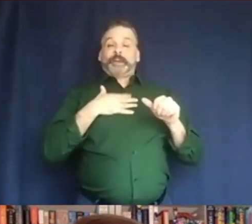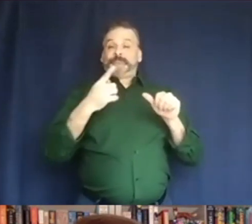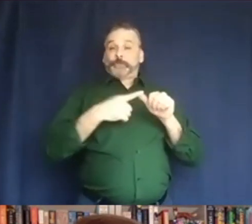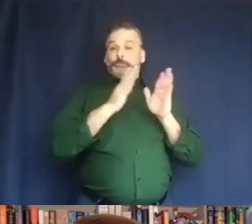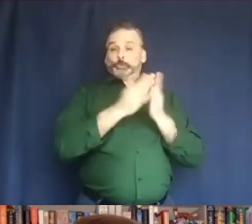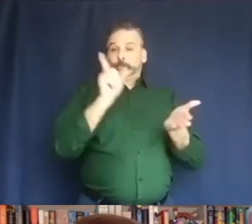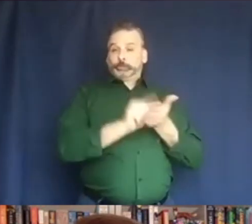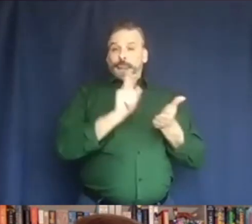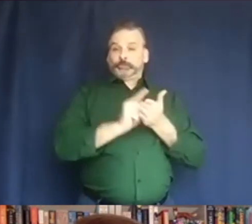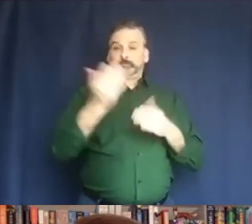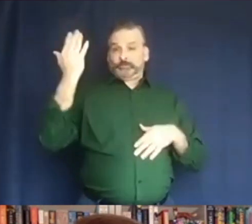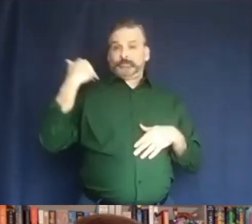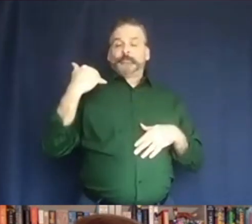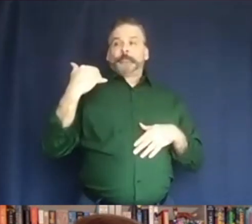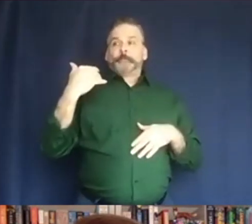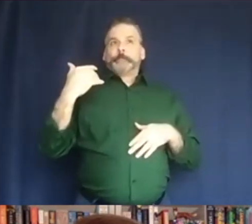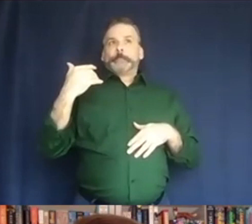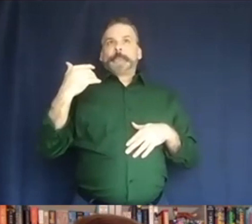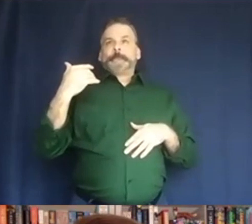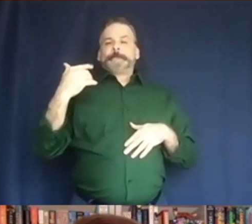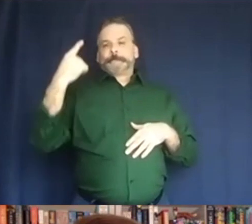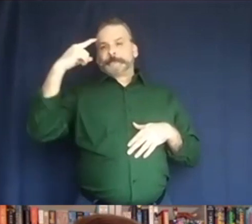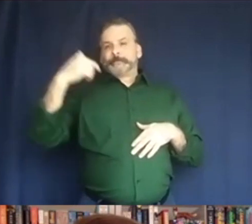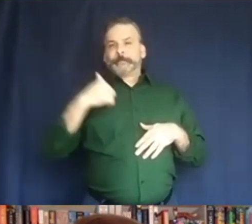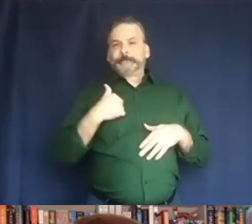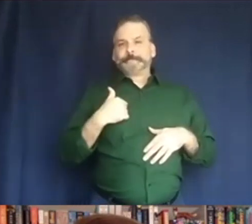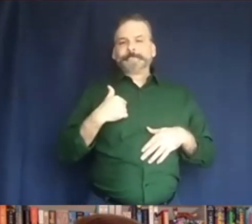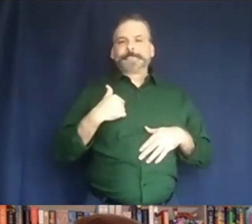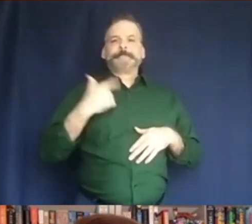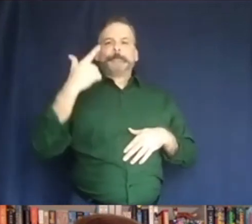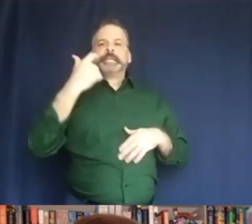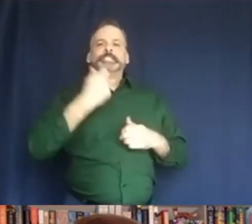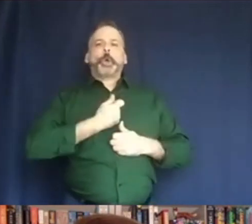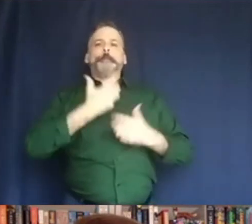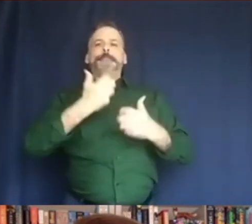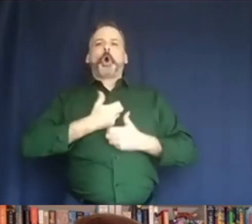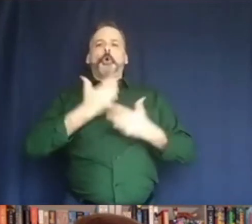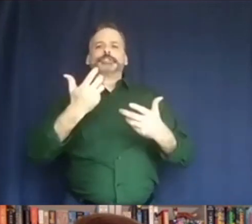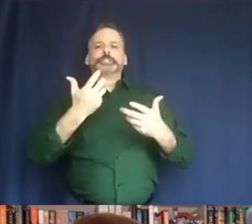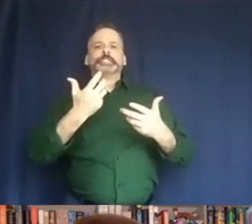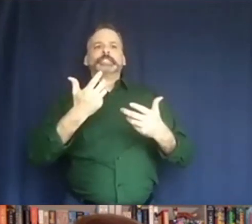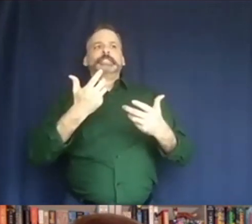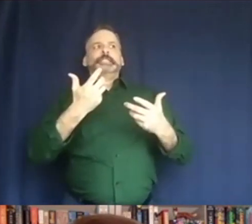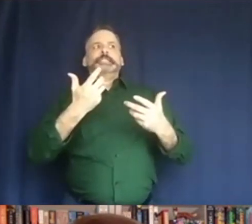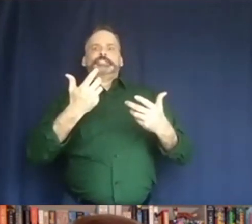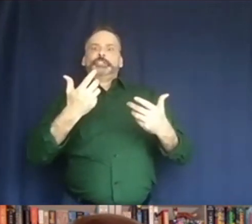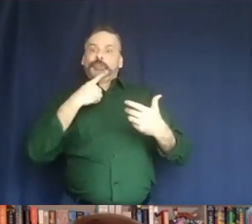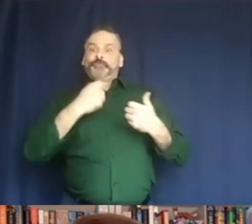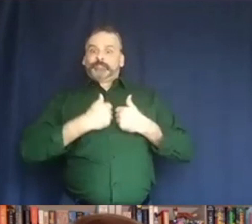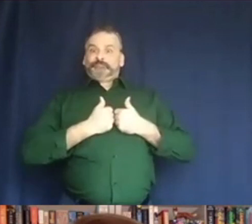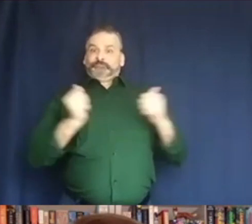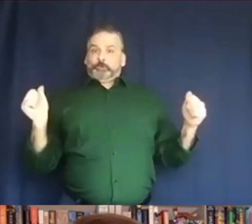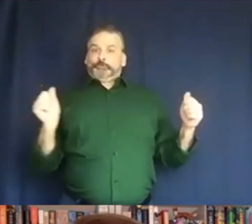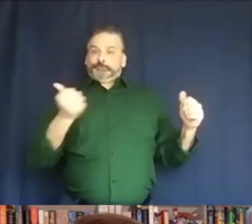out, it was because poetry can leave you really vulnerable. I